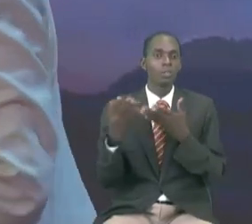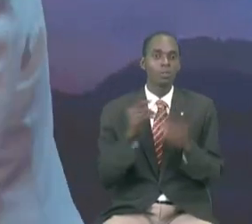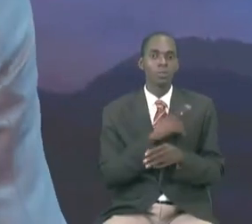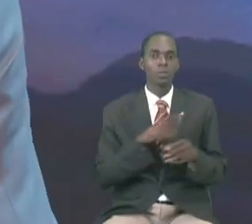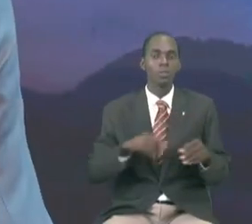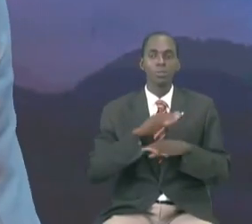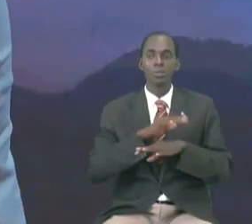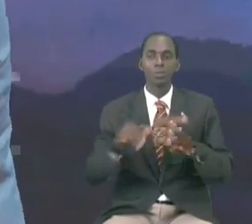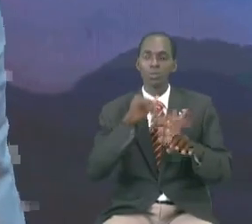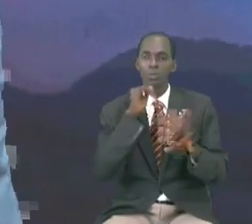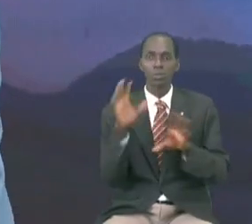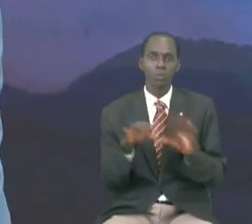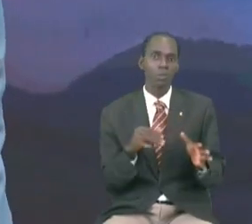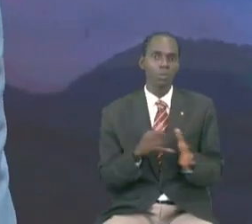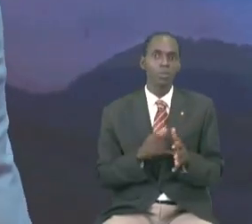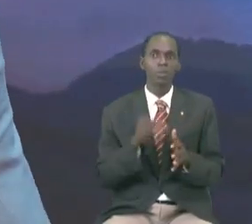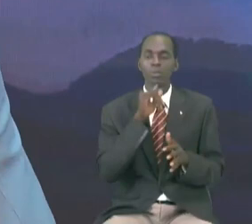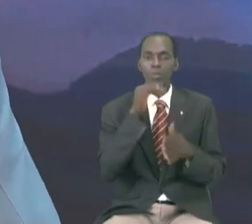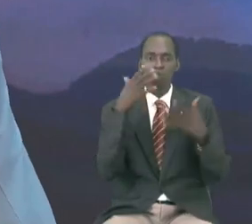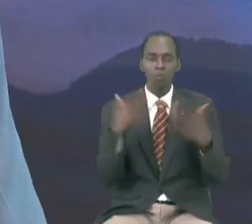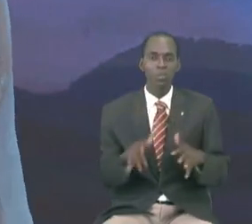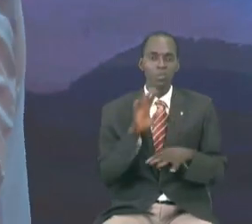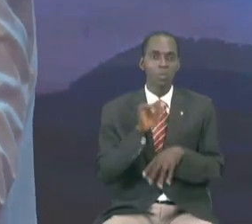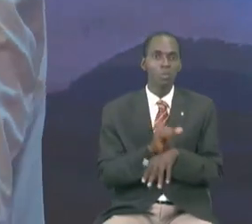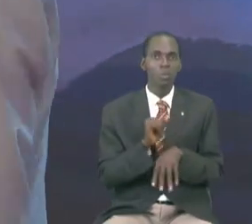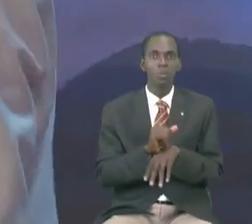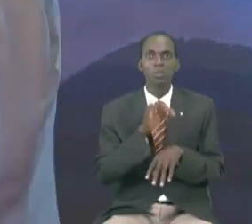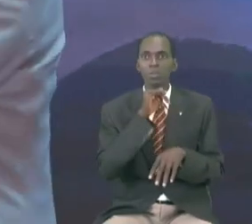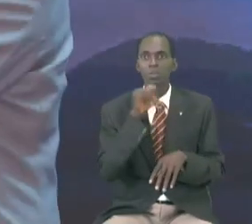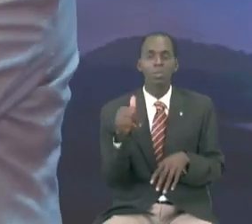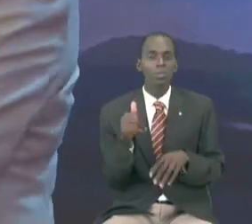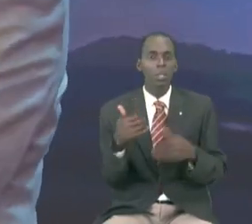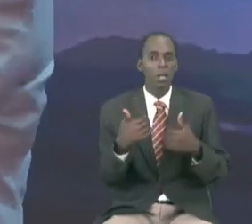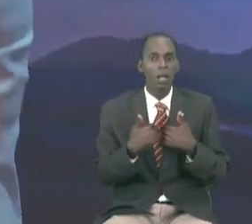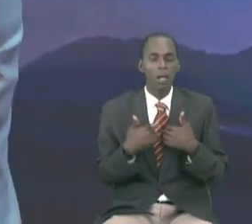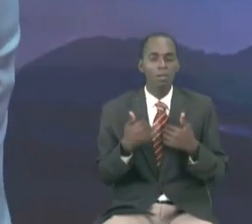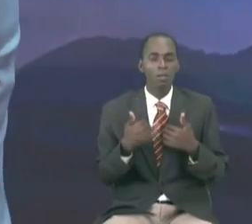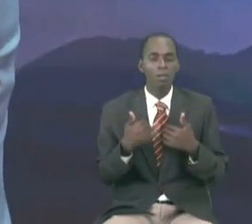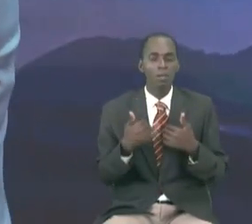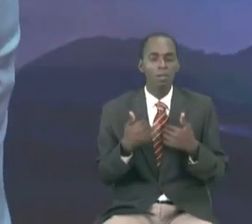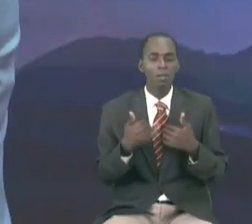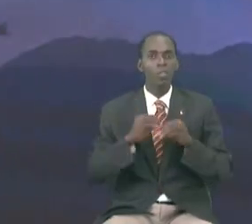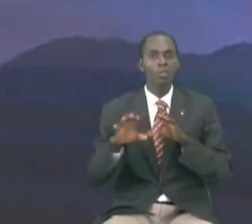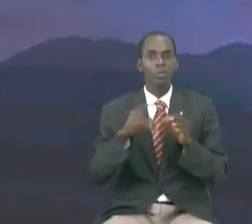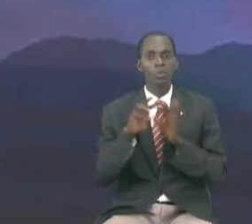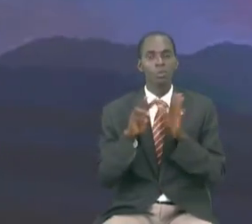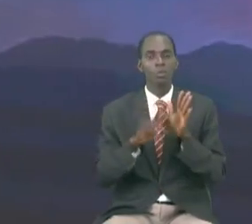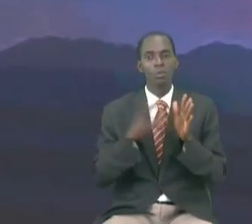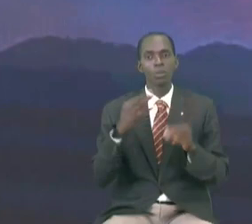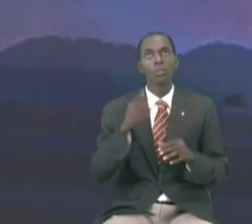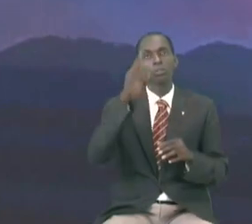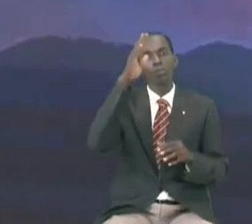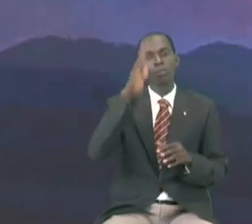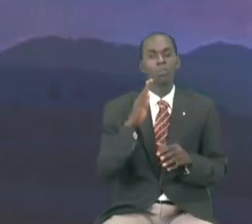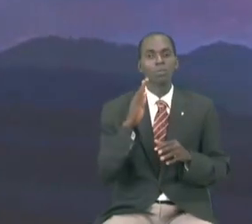God. Only when that plant came up, you're happy. Then it's gone. You're not happy. You are here. You are there. You are up. You are down.